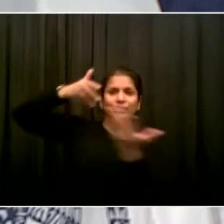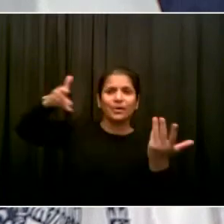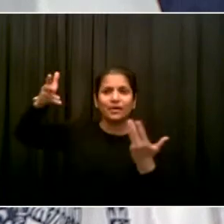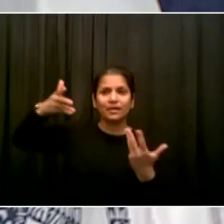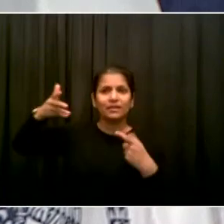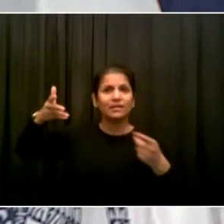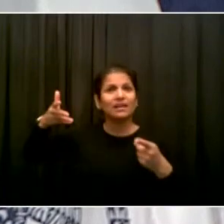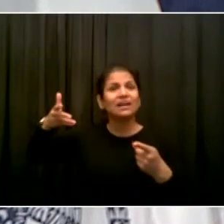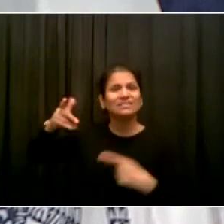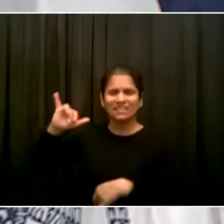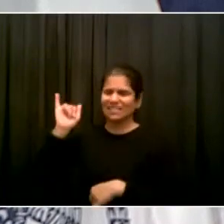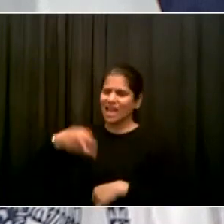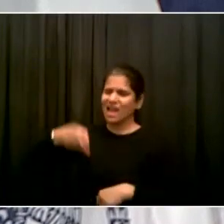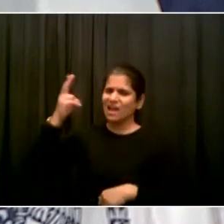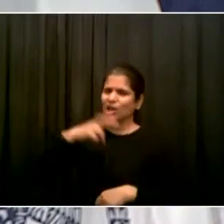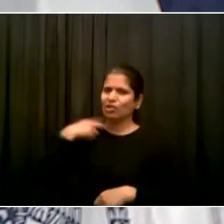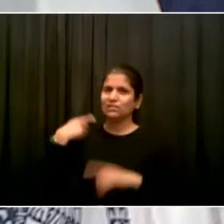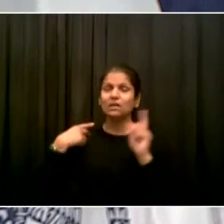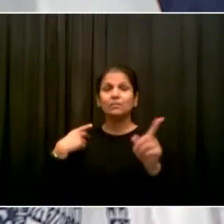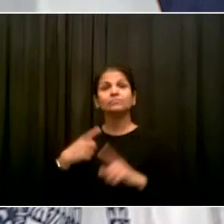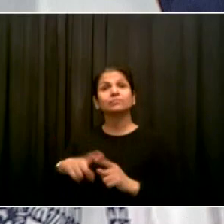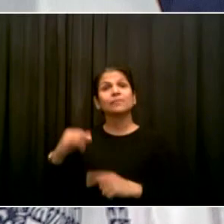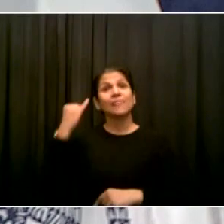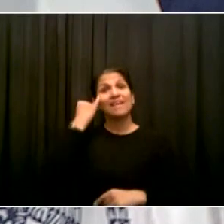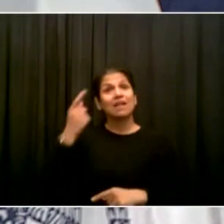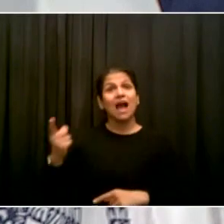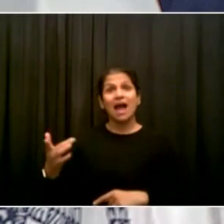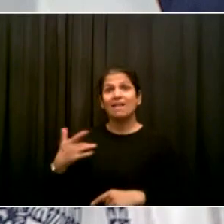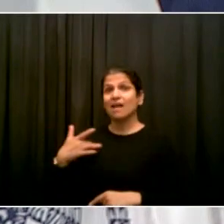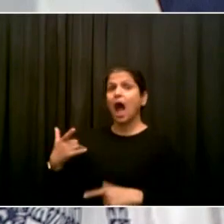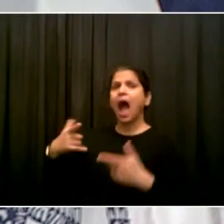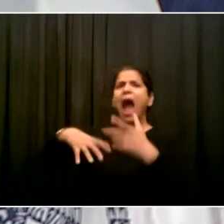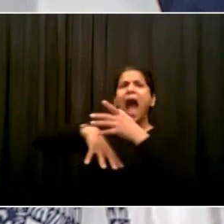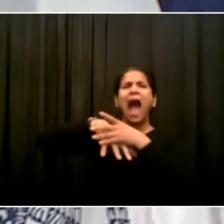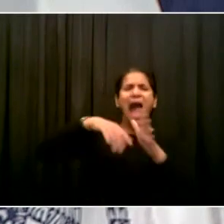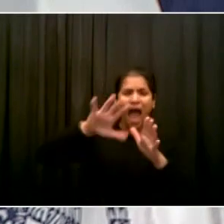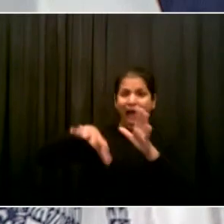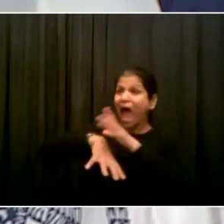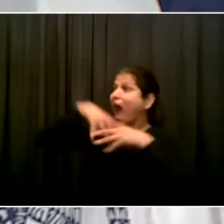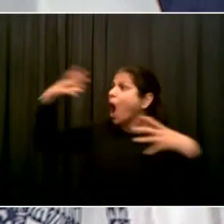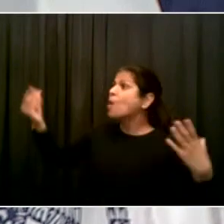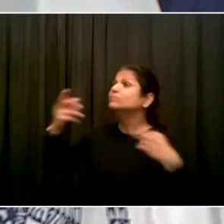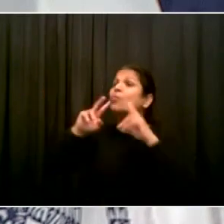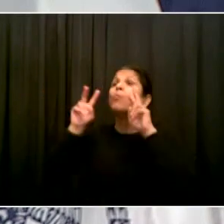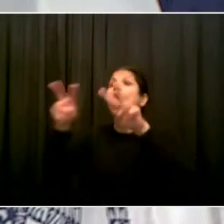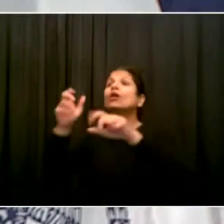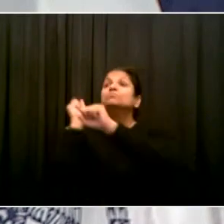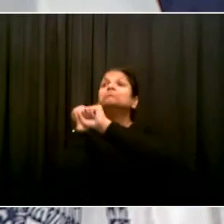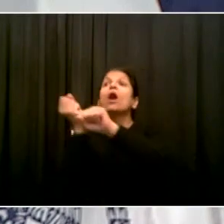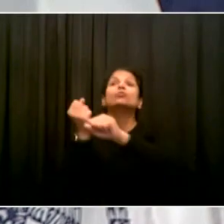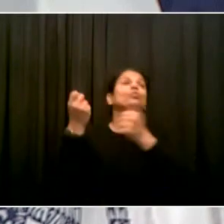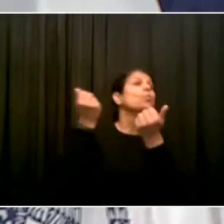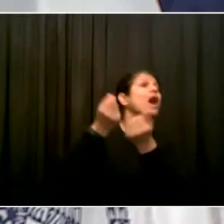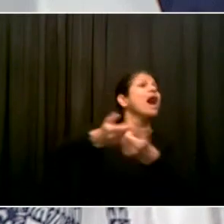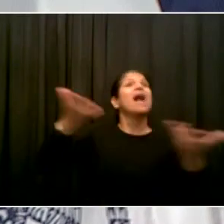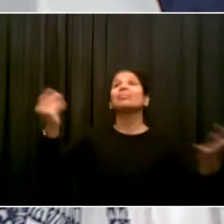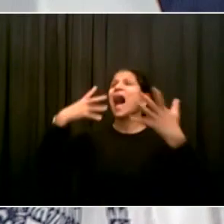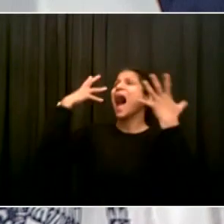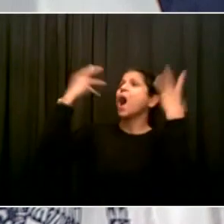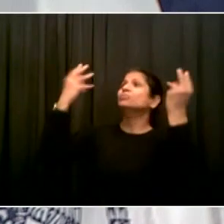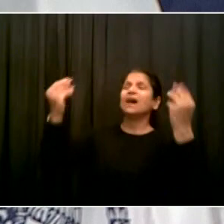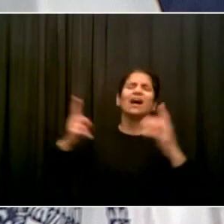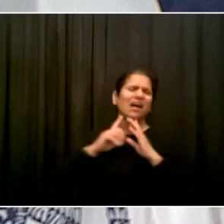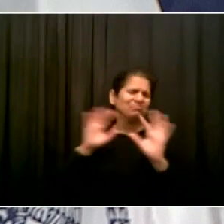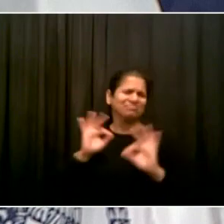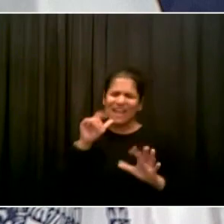something we can all work together to figure out a balance point on. There's a place for these passports, but there do need